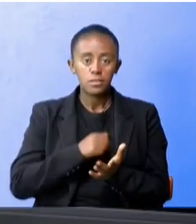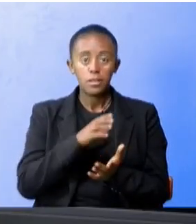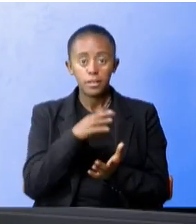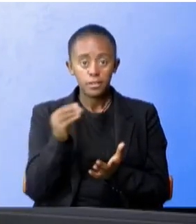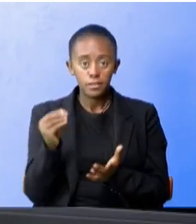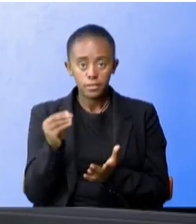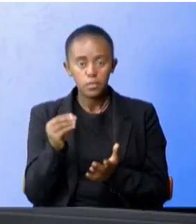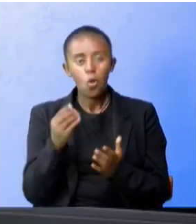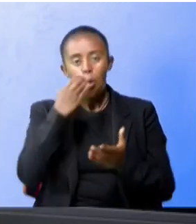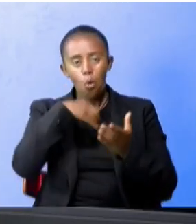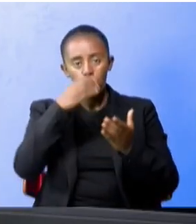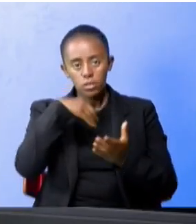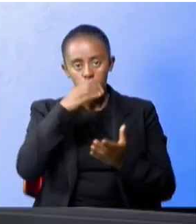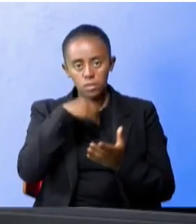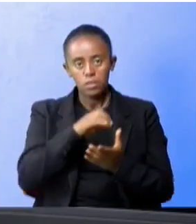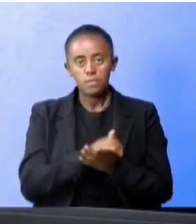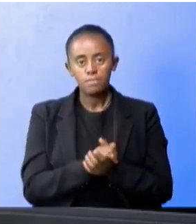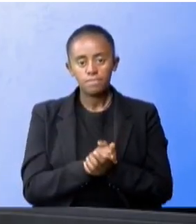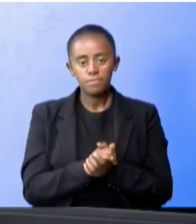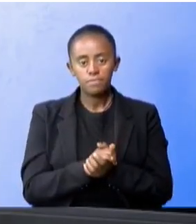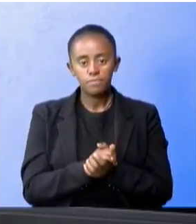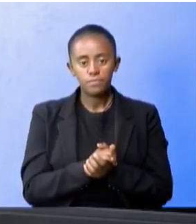and hot.